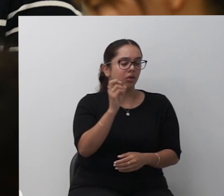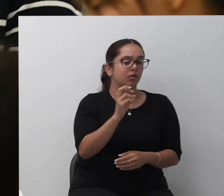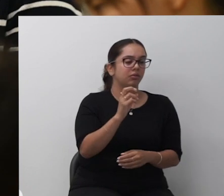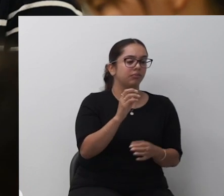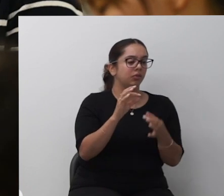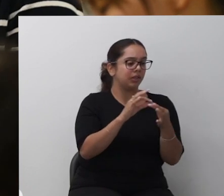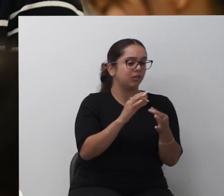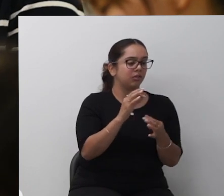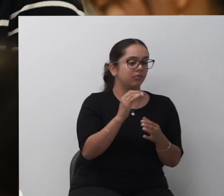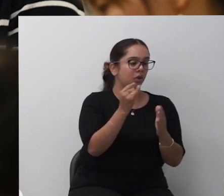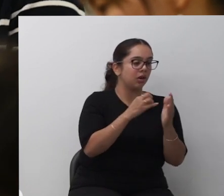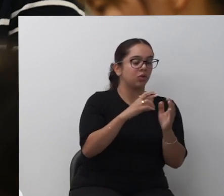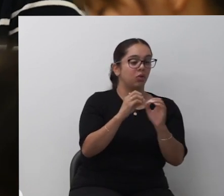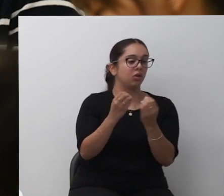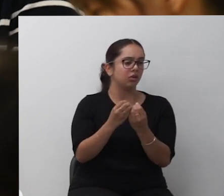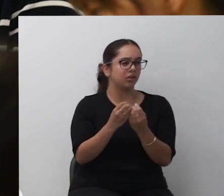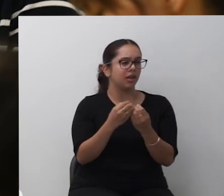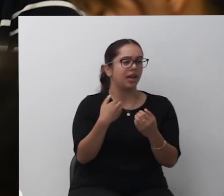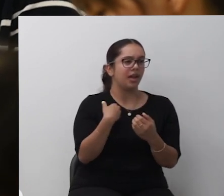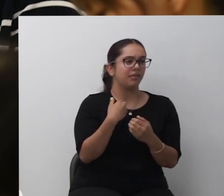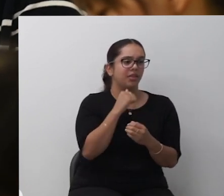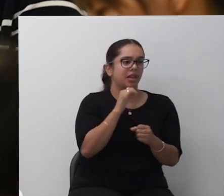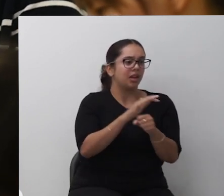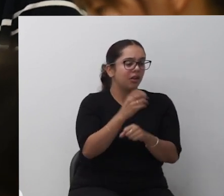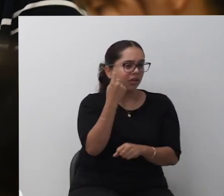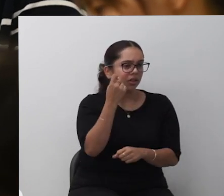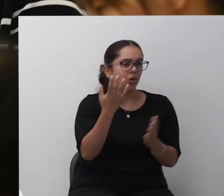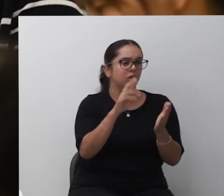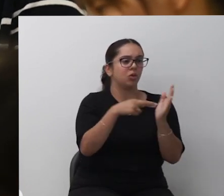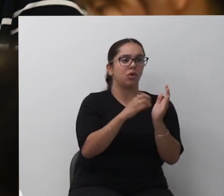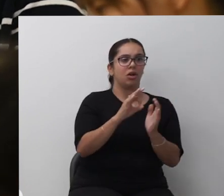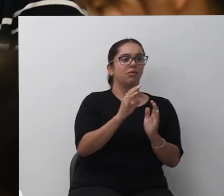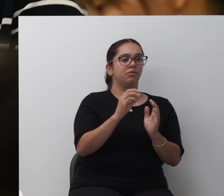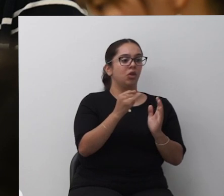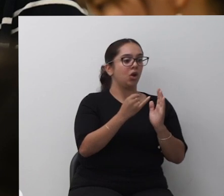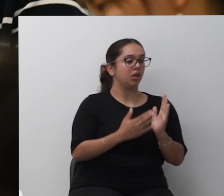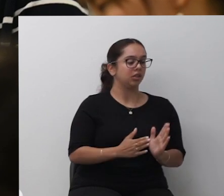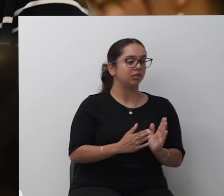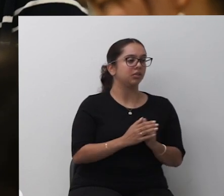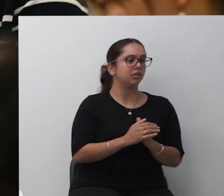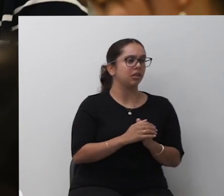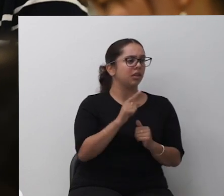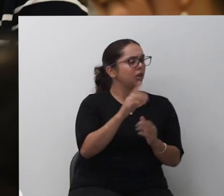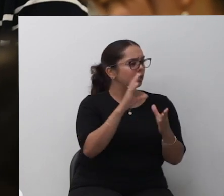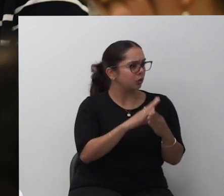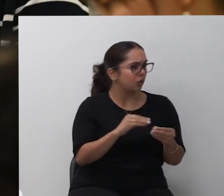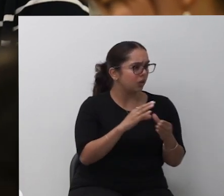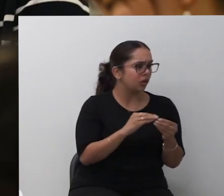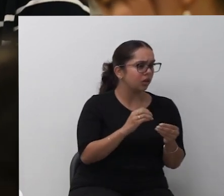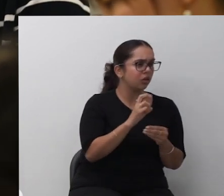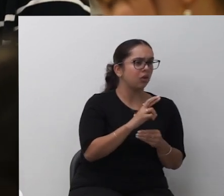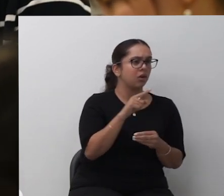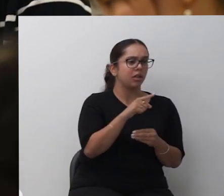organization, there's like really like a lack of understanding as to what the role of the artist is, and are they, as a storyteller, are they